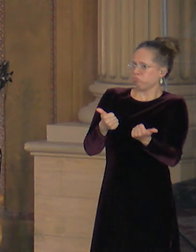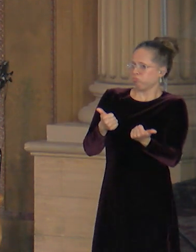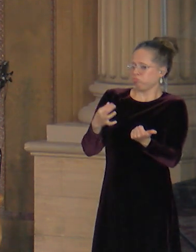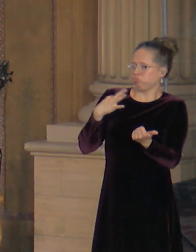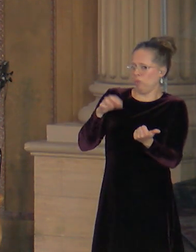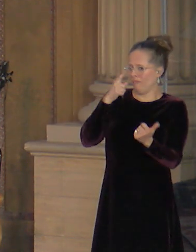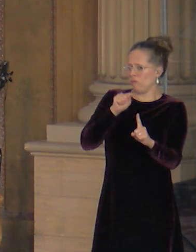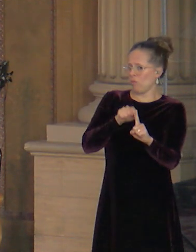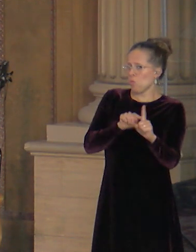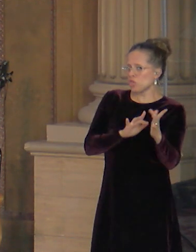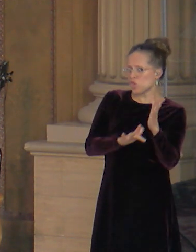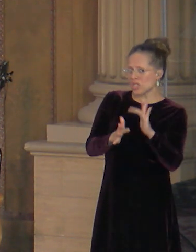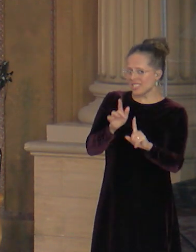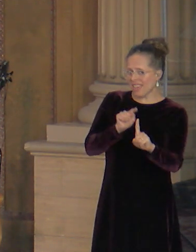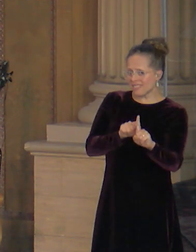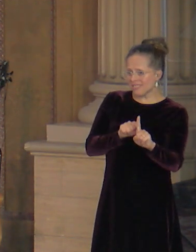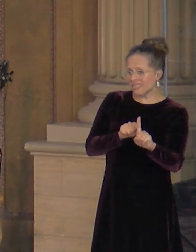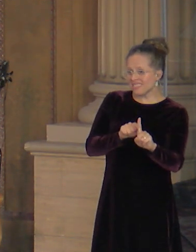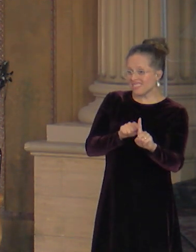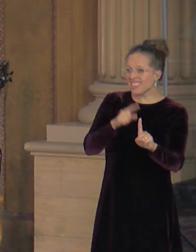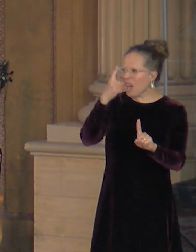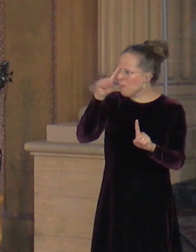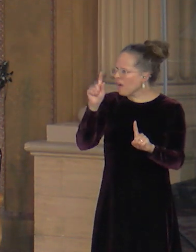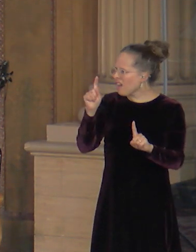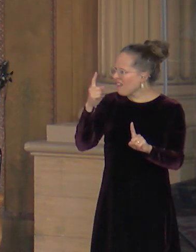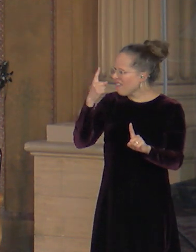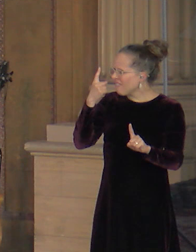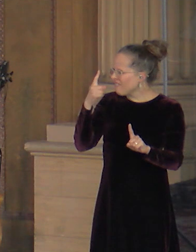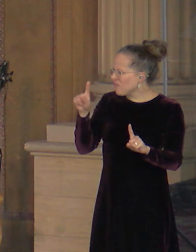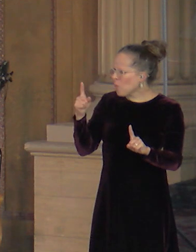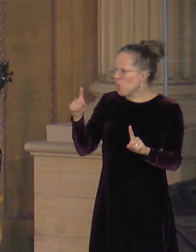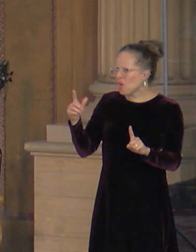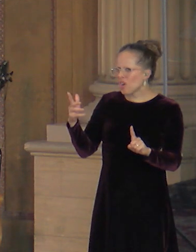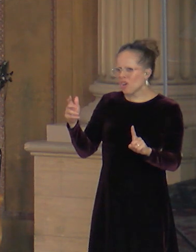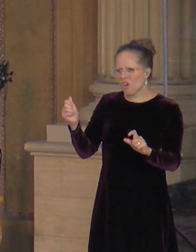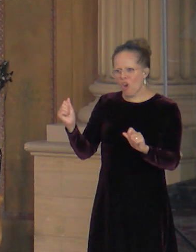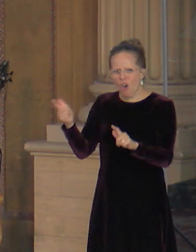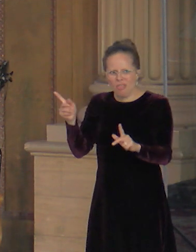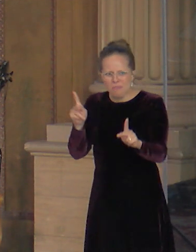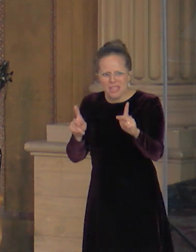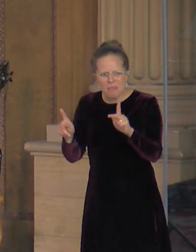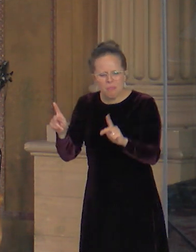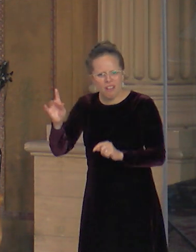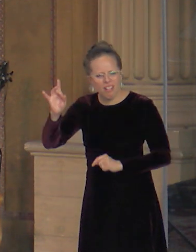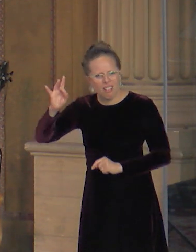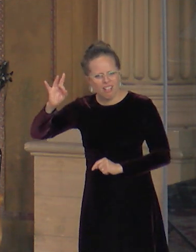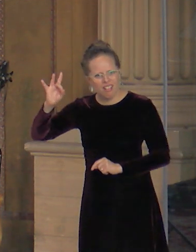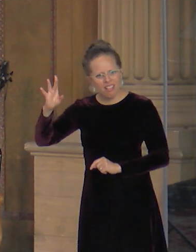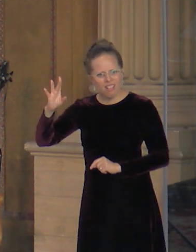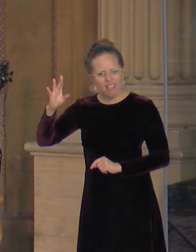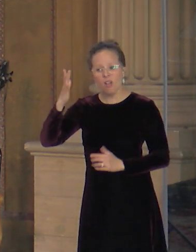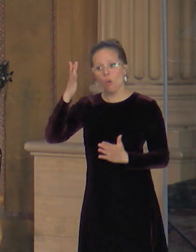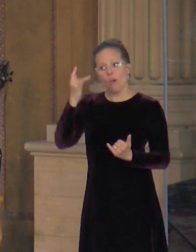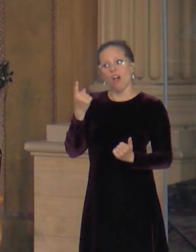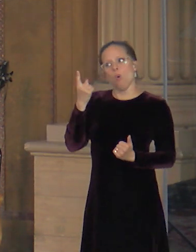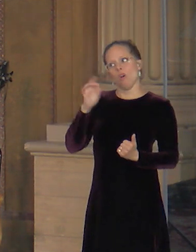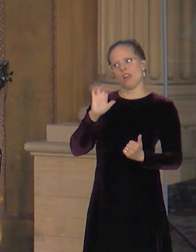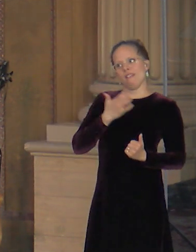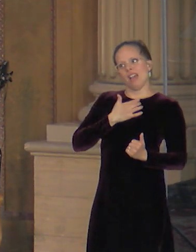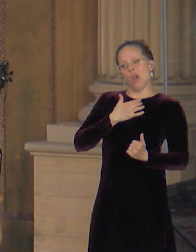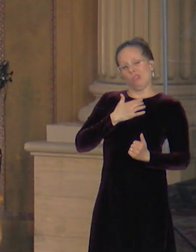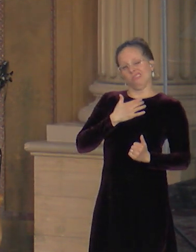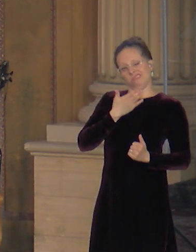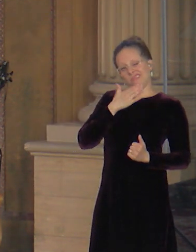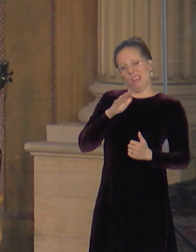but it's terrible for everybody he would rule over because while one of our major problems is corrupt